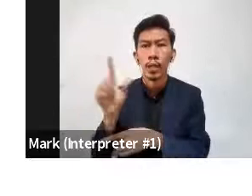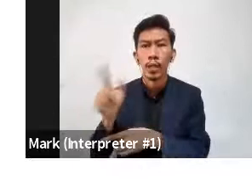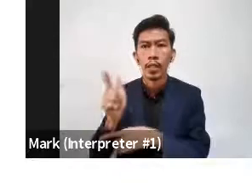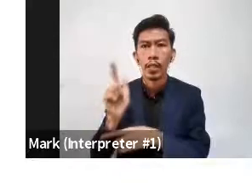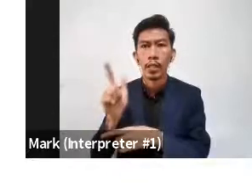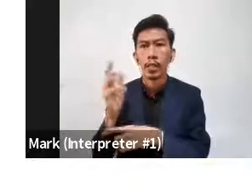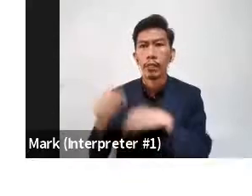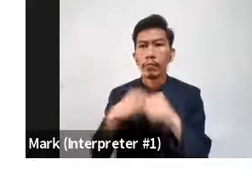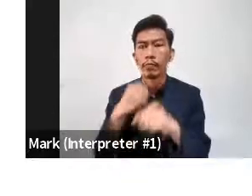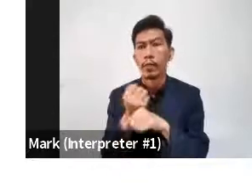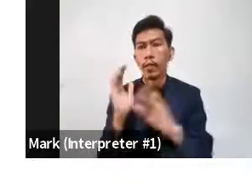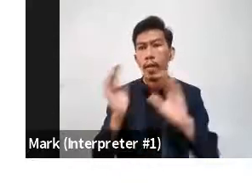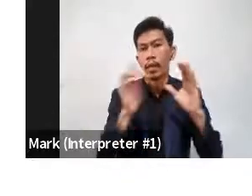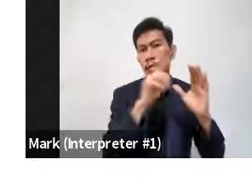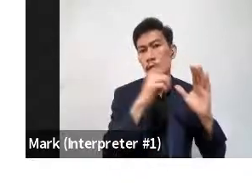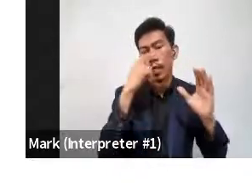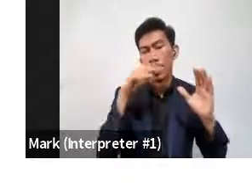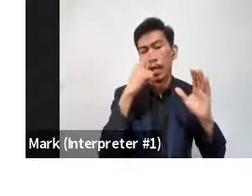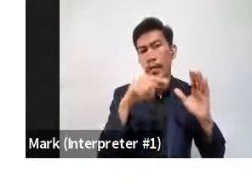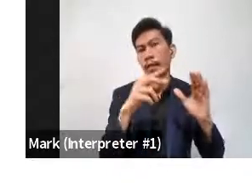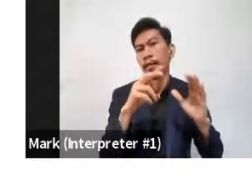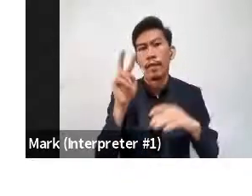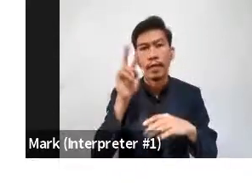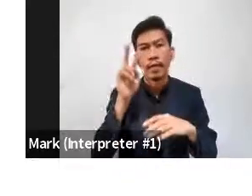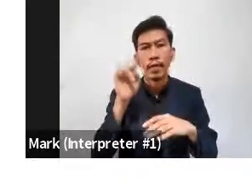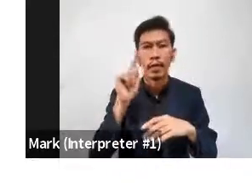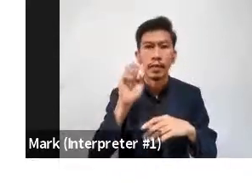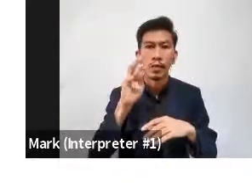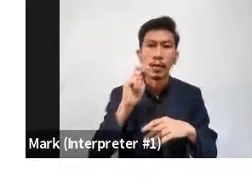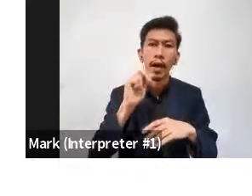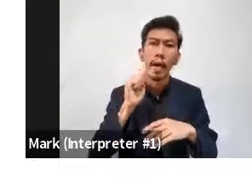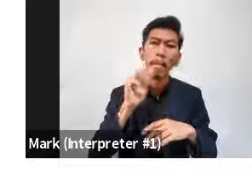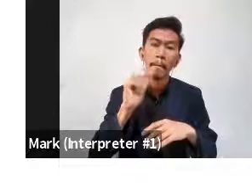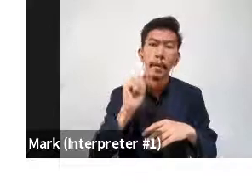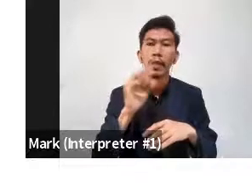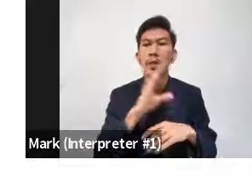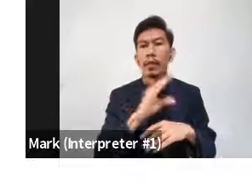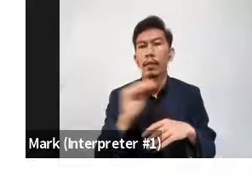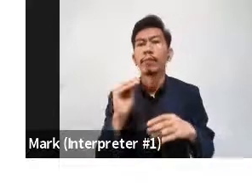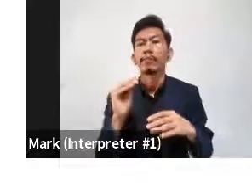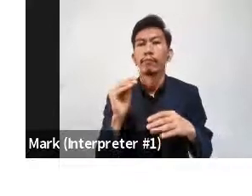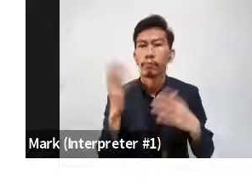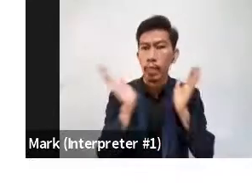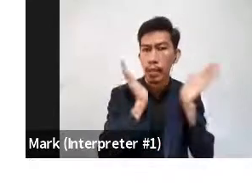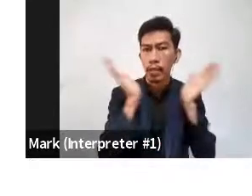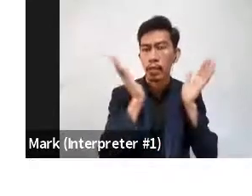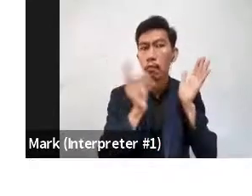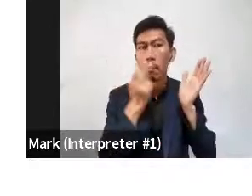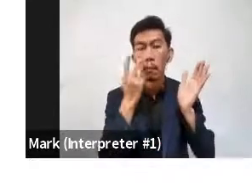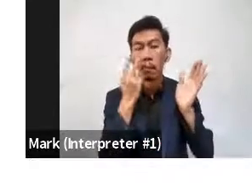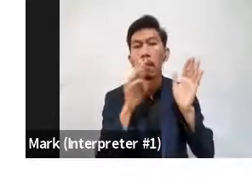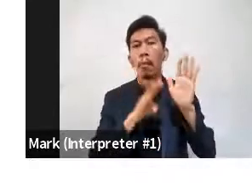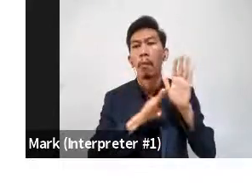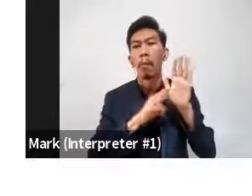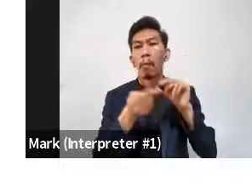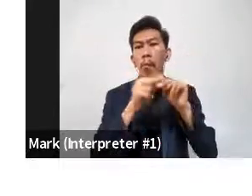like Thailand or Vietnam or Malaysia, you would see that the increase is actually much higher in those